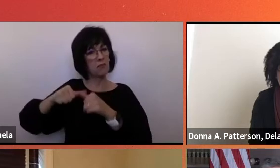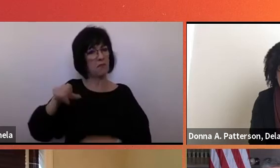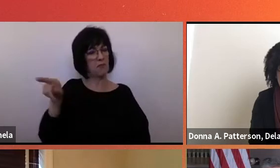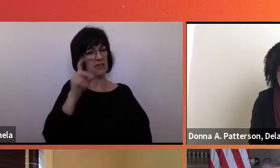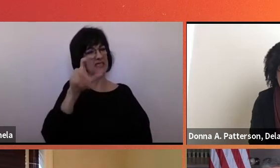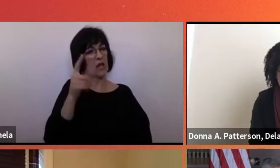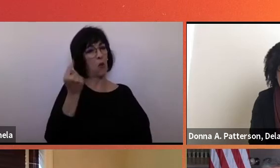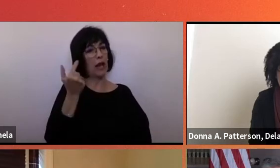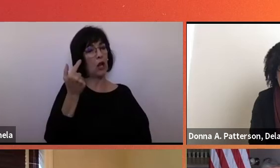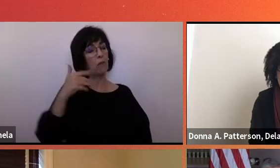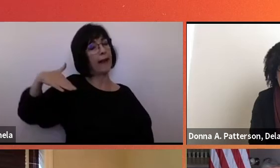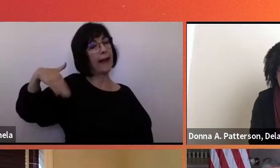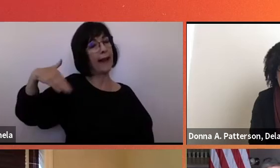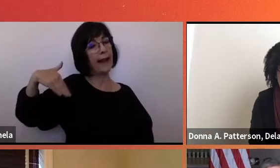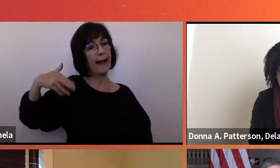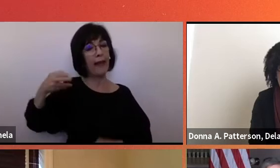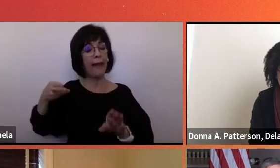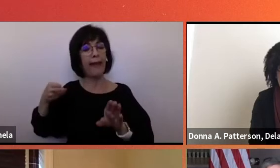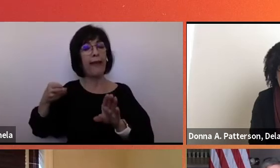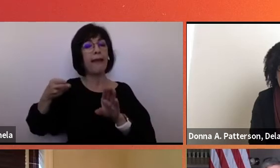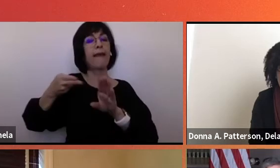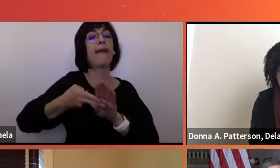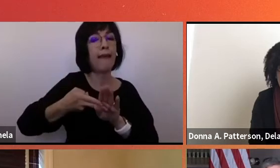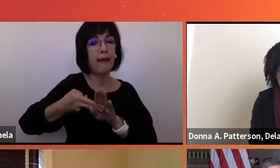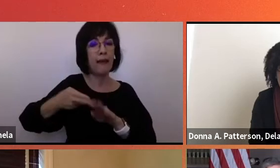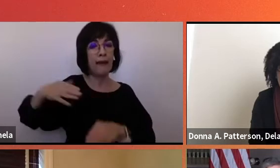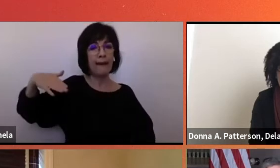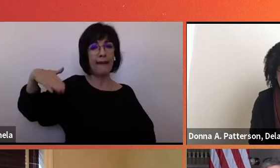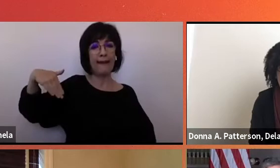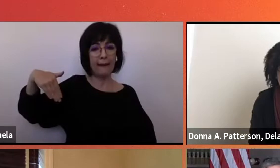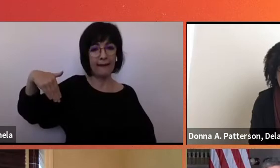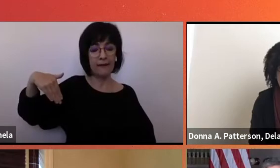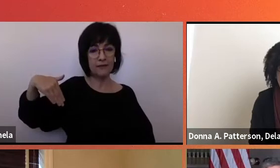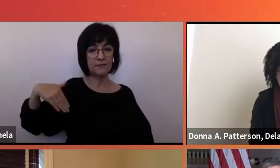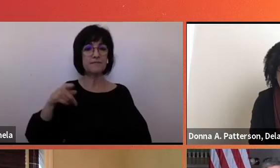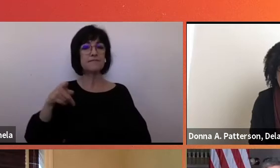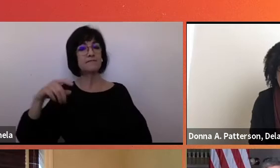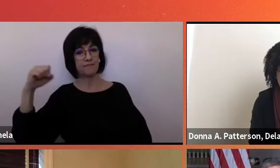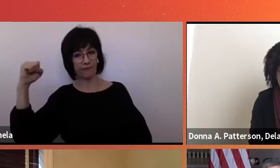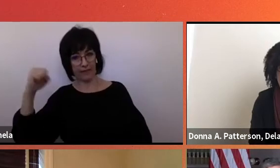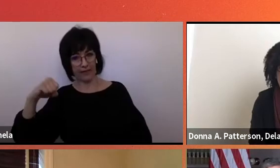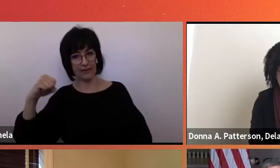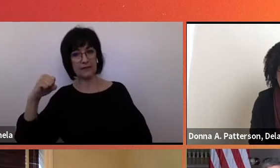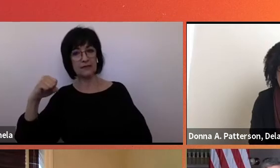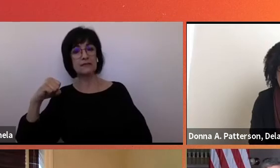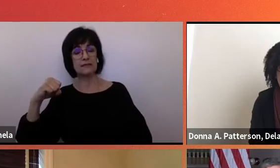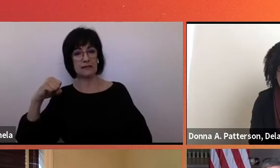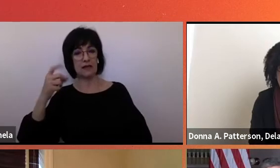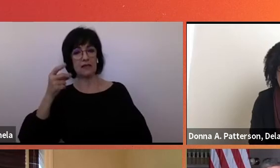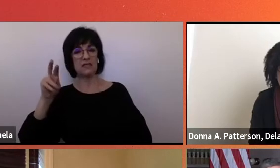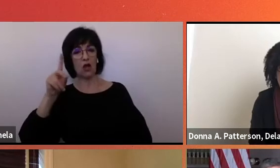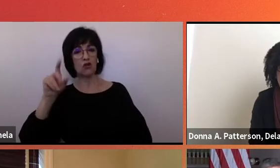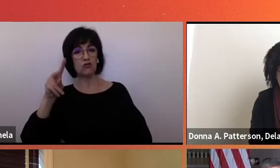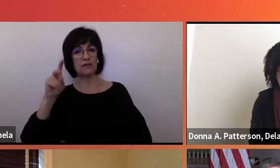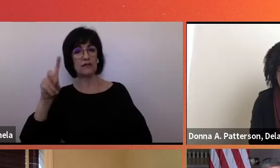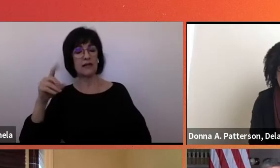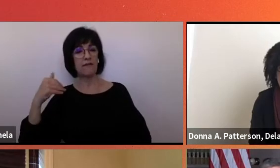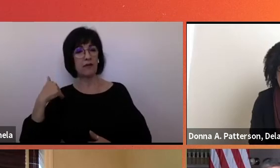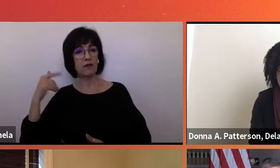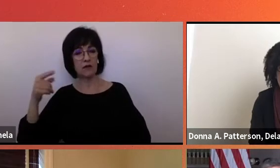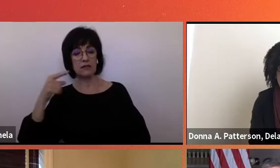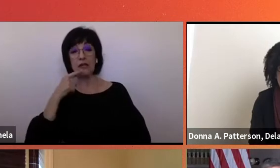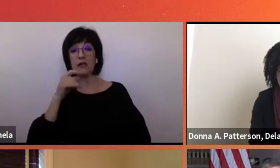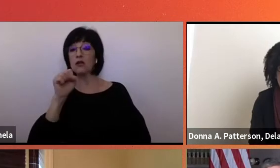to the table there. Yes, Governor, you're right. Delaware did not ratify the 13th Amendment until 1901.